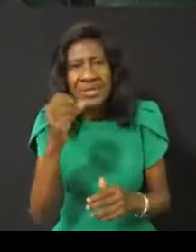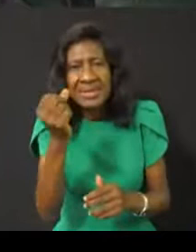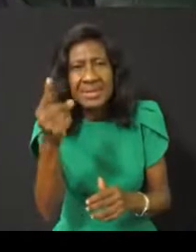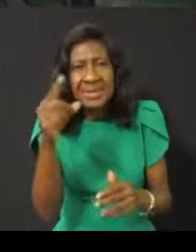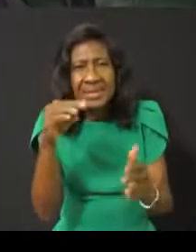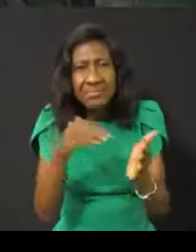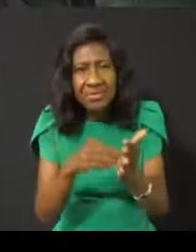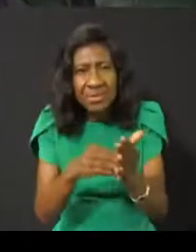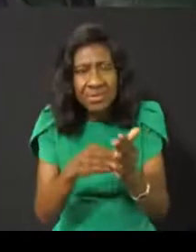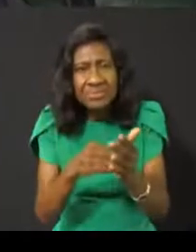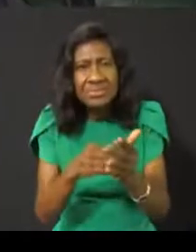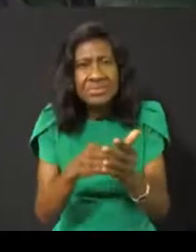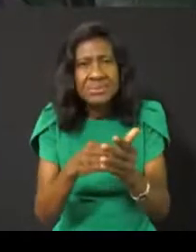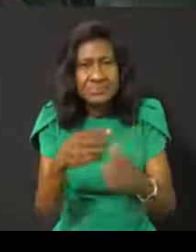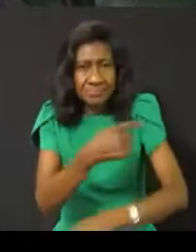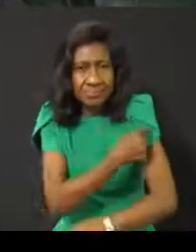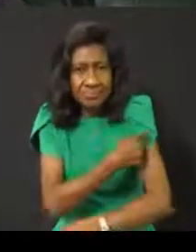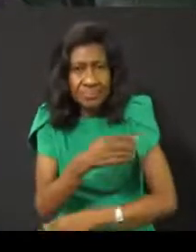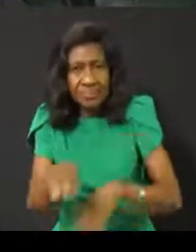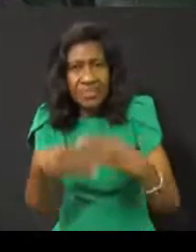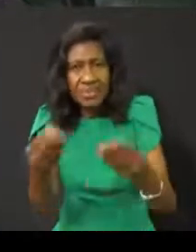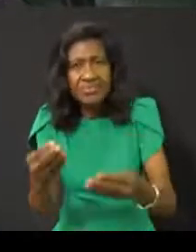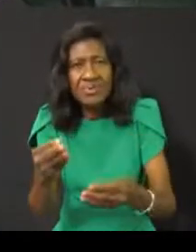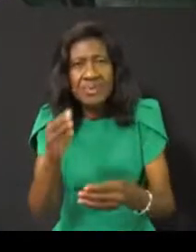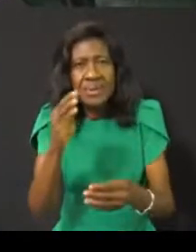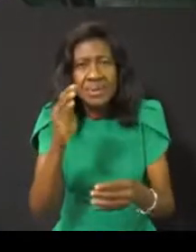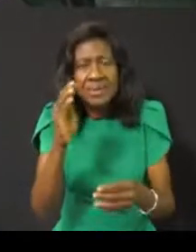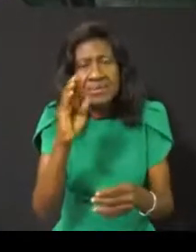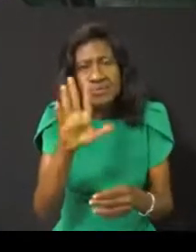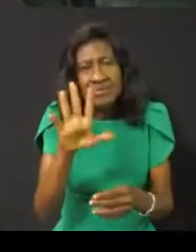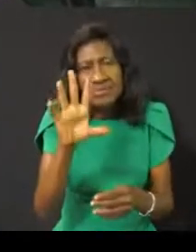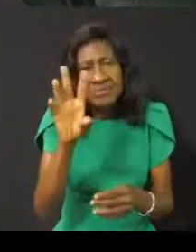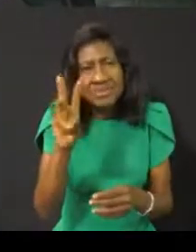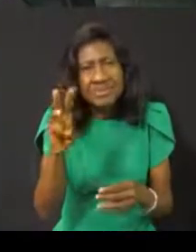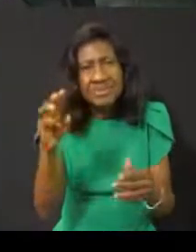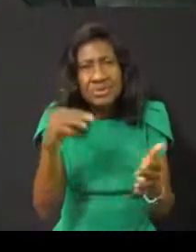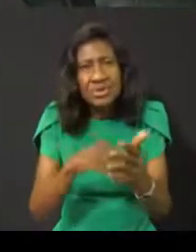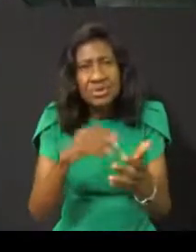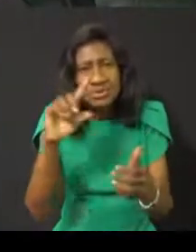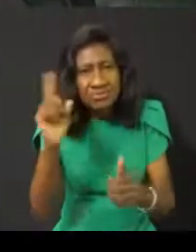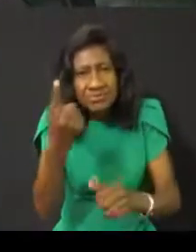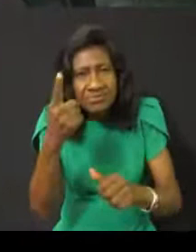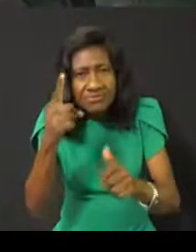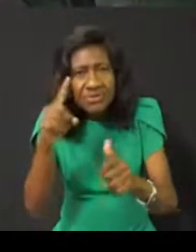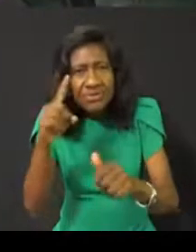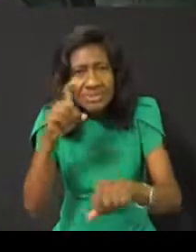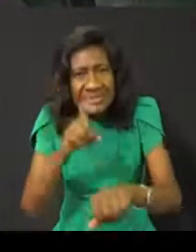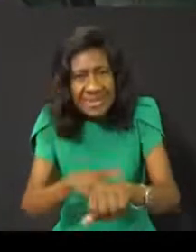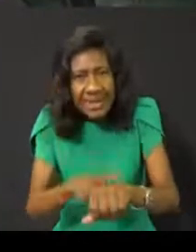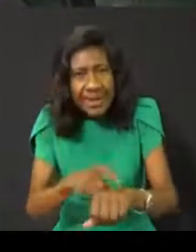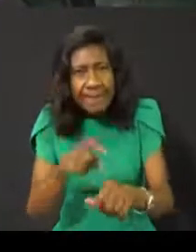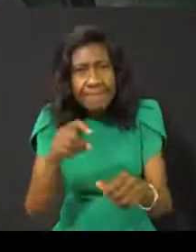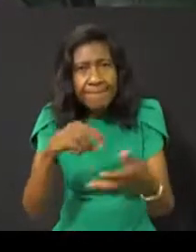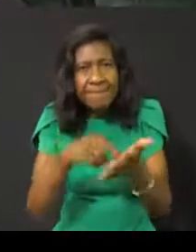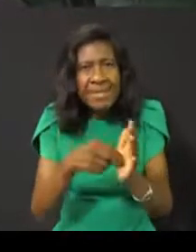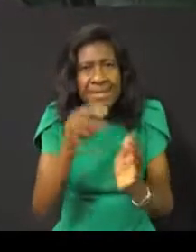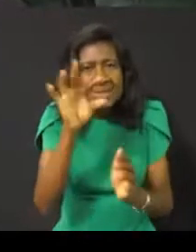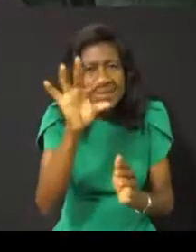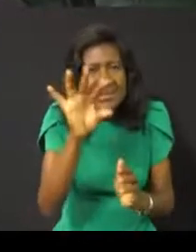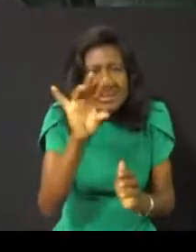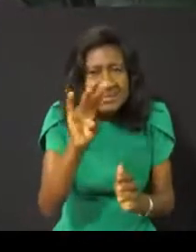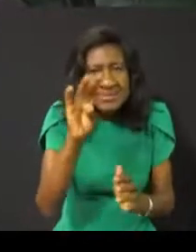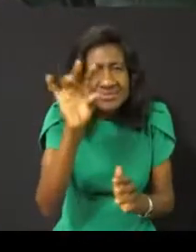111,772 vaccinations given, of which 56,106 are first doses, and that represents 79% of our